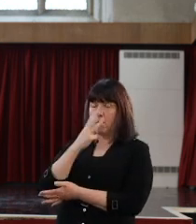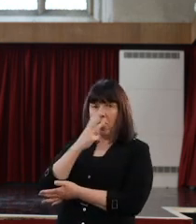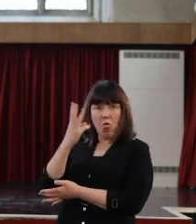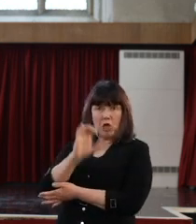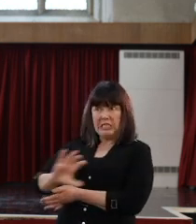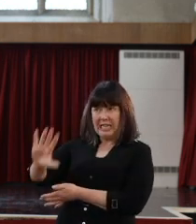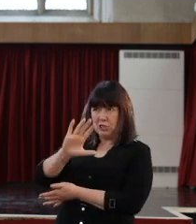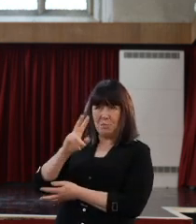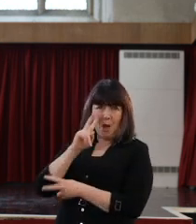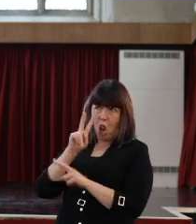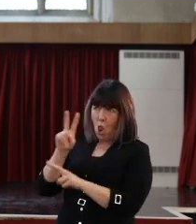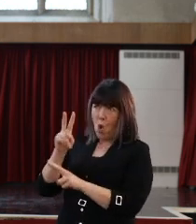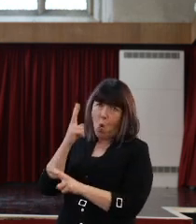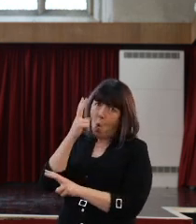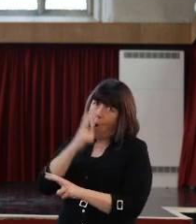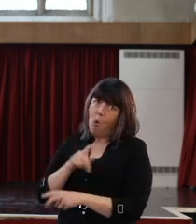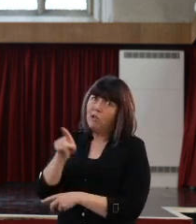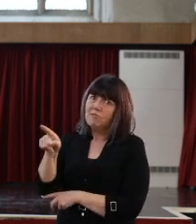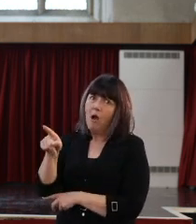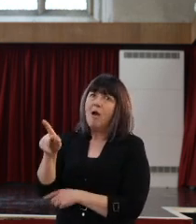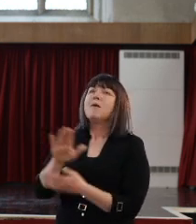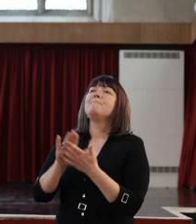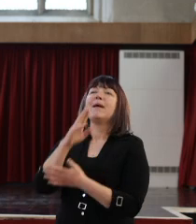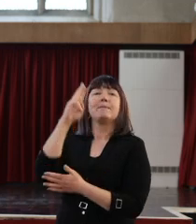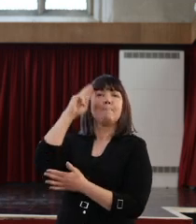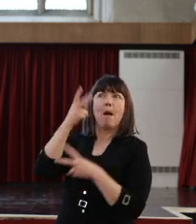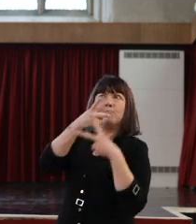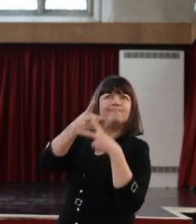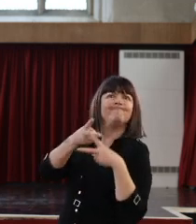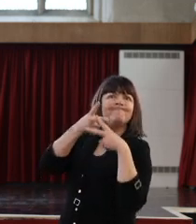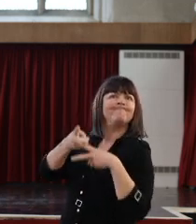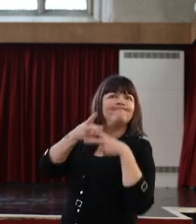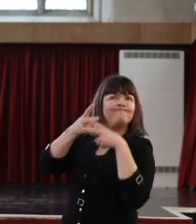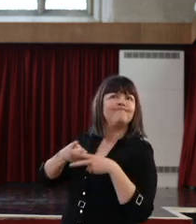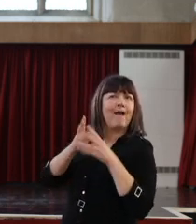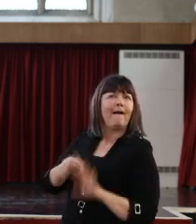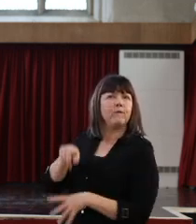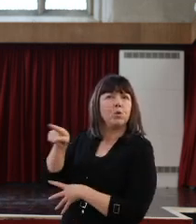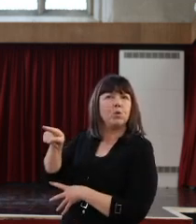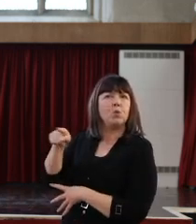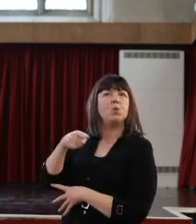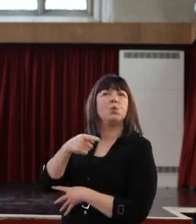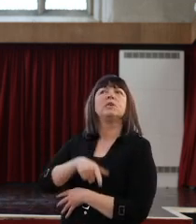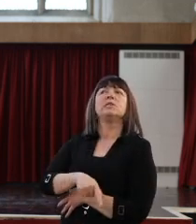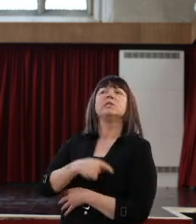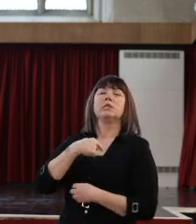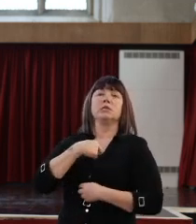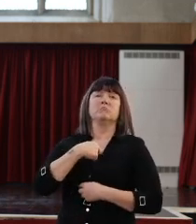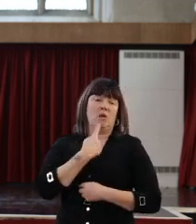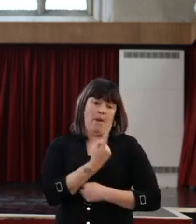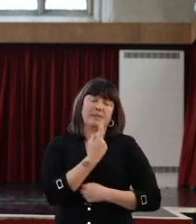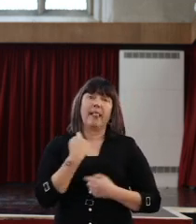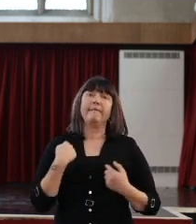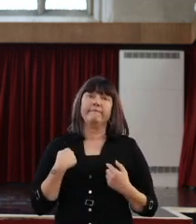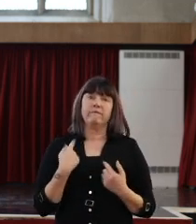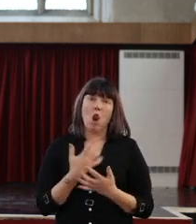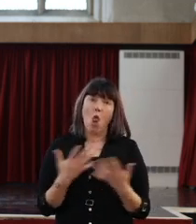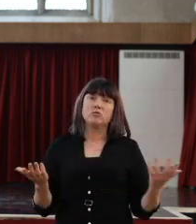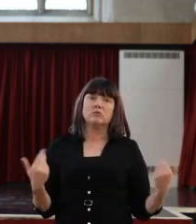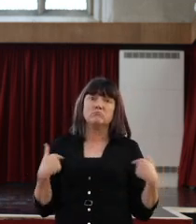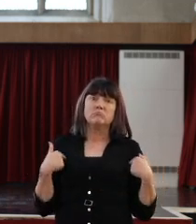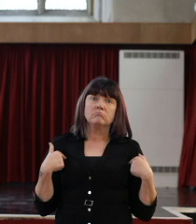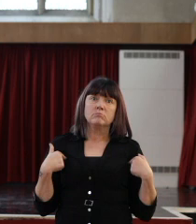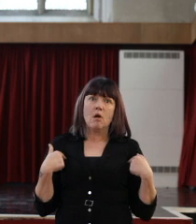was pretty much his full-time carer, which meant I spent a lot of time feeling very, very anxious and on my own a lot. So I escaped